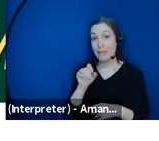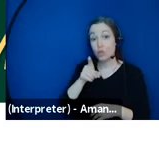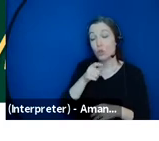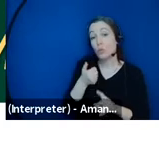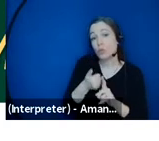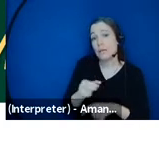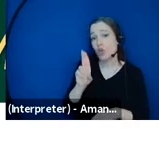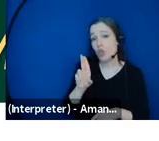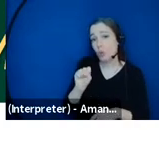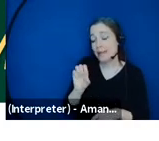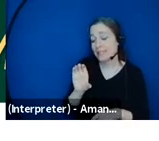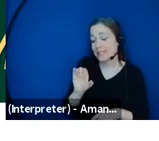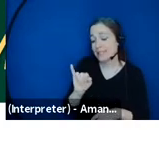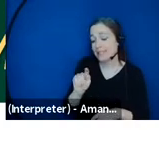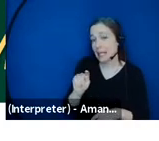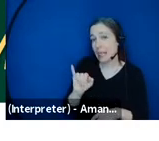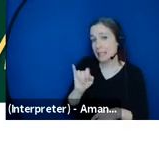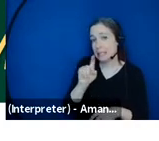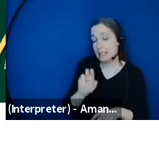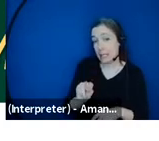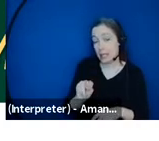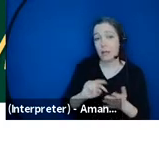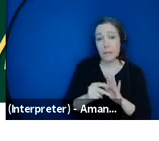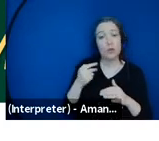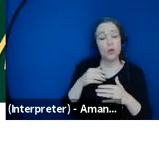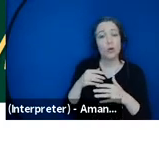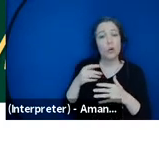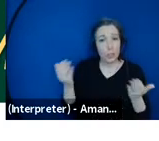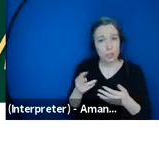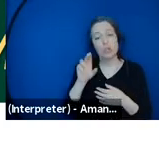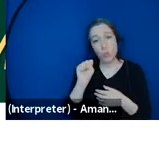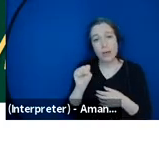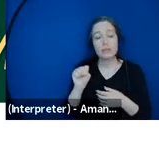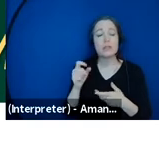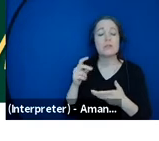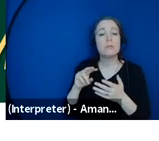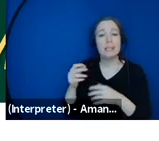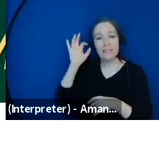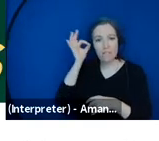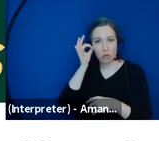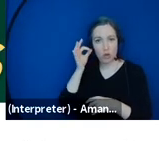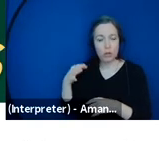is also due 3-1 for state aid consideration, so very important to note that deadline.